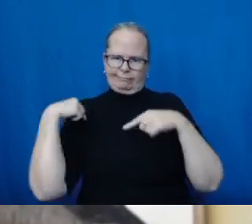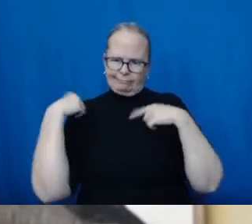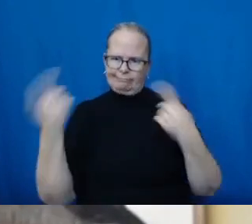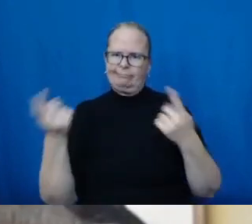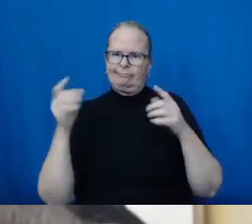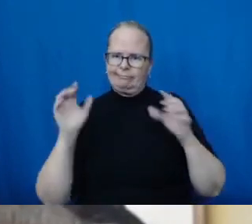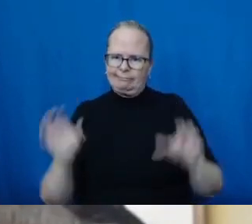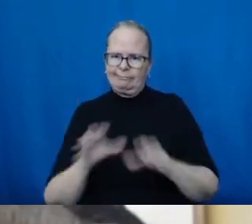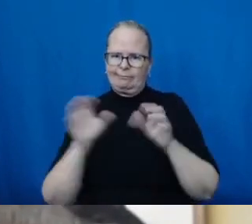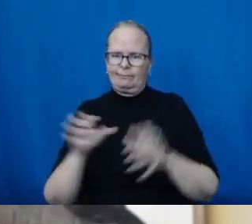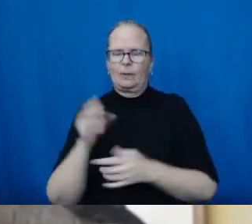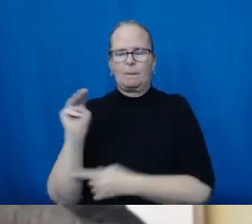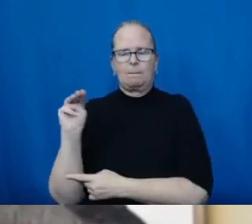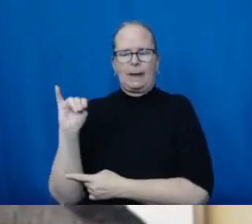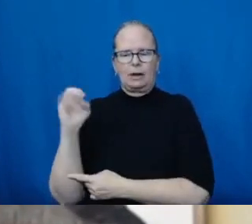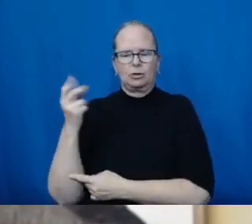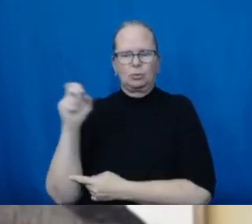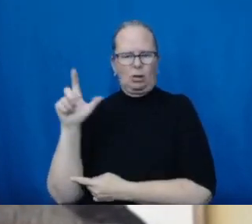of mind